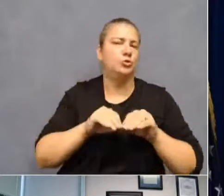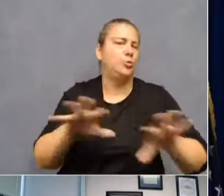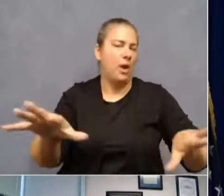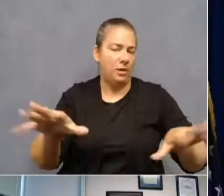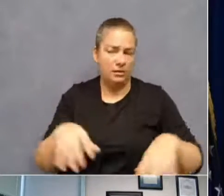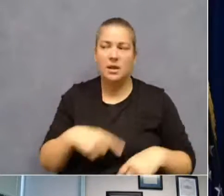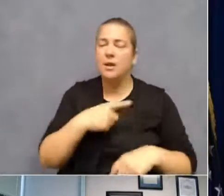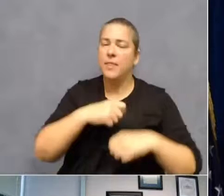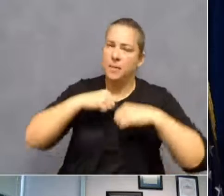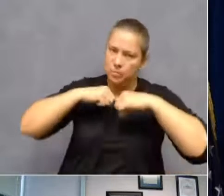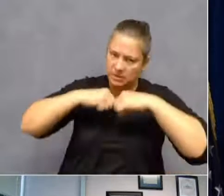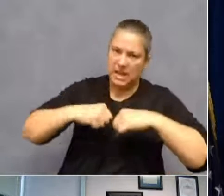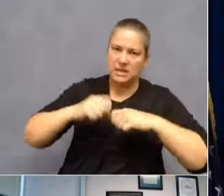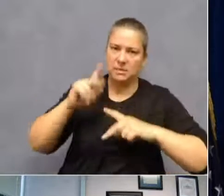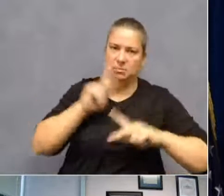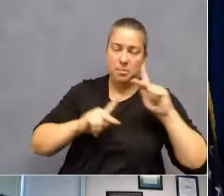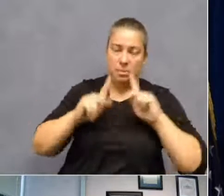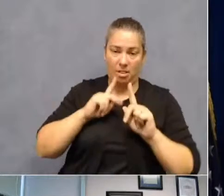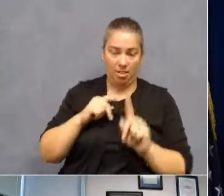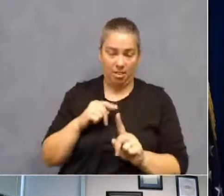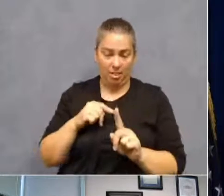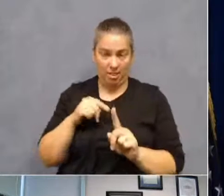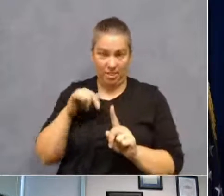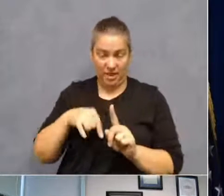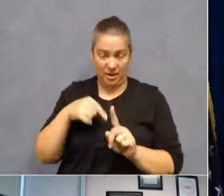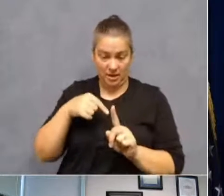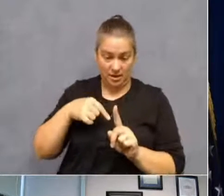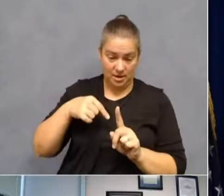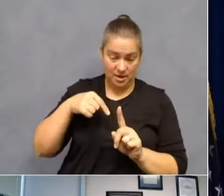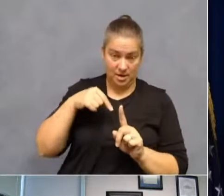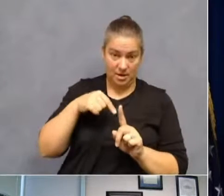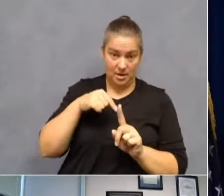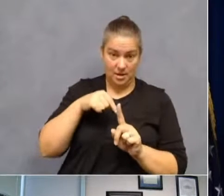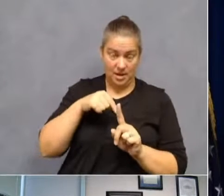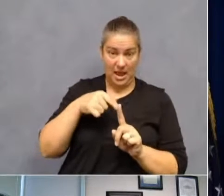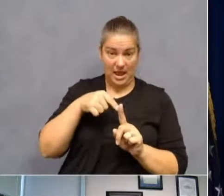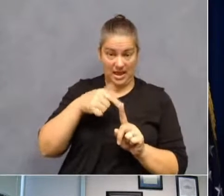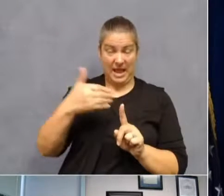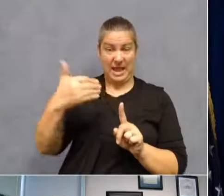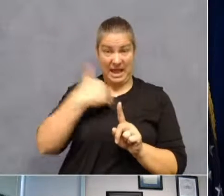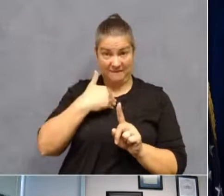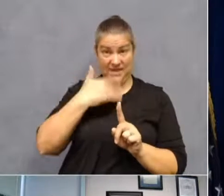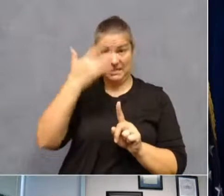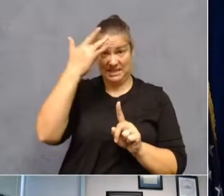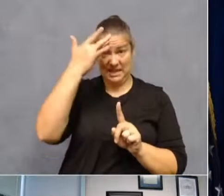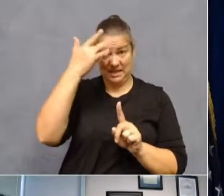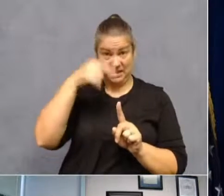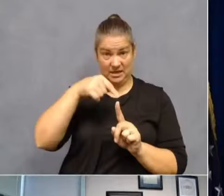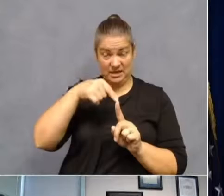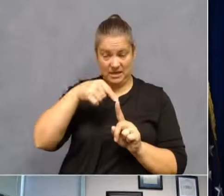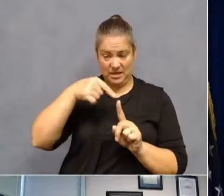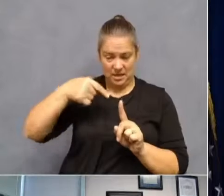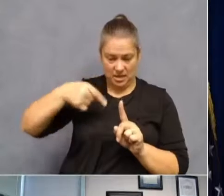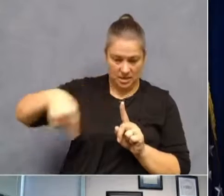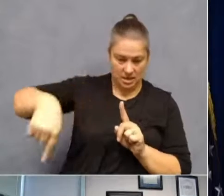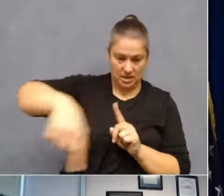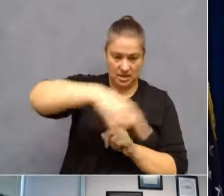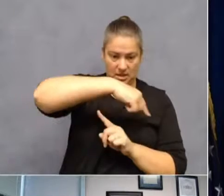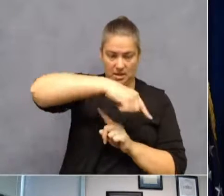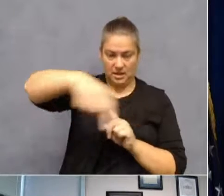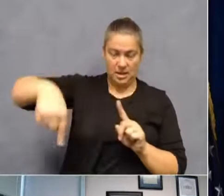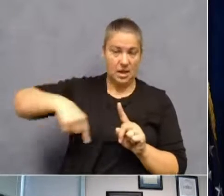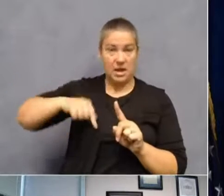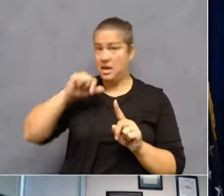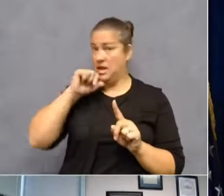people surrounding folks who have infection from becoming infected. And they even in smaller measure probably help